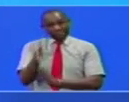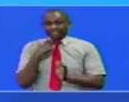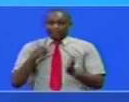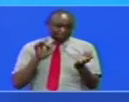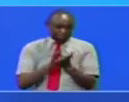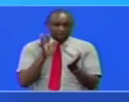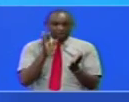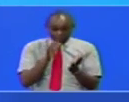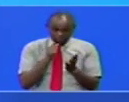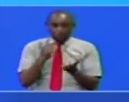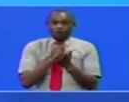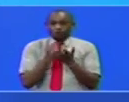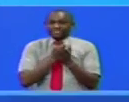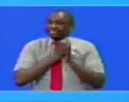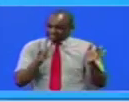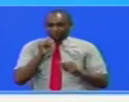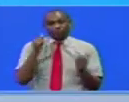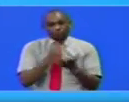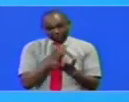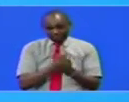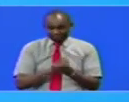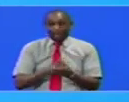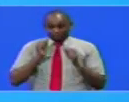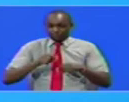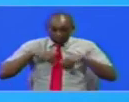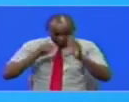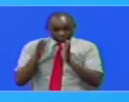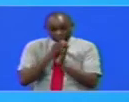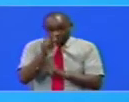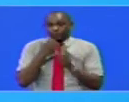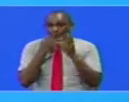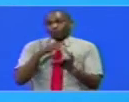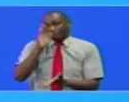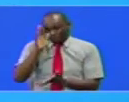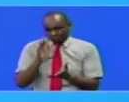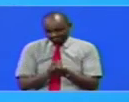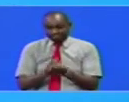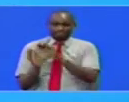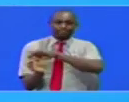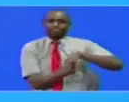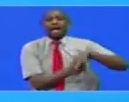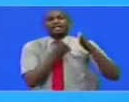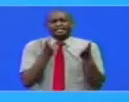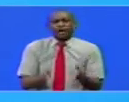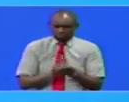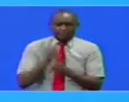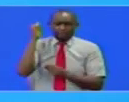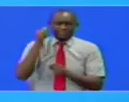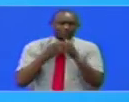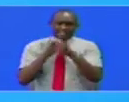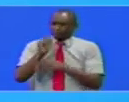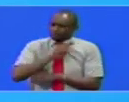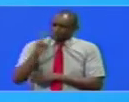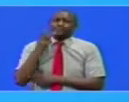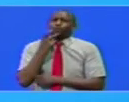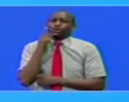Auditor General, Edward Oko. He will definitely keep on that one, and we'll definitely update you on the same. Now, political leaders from